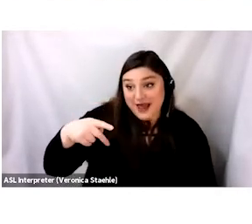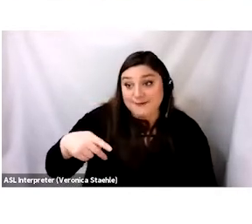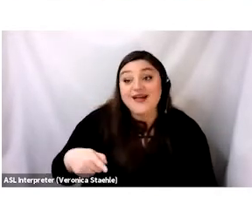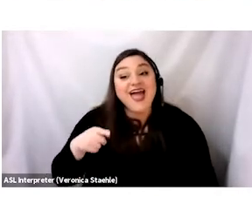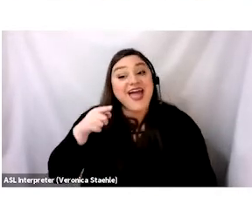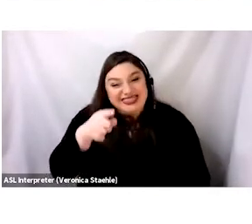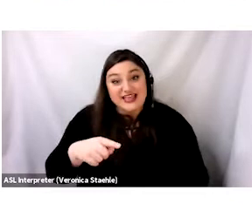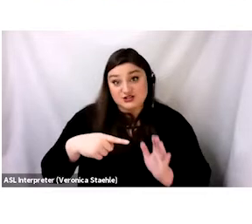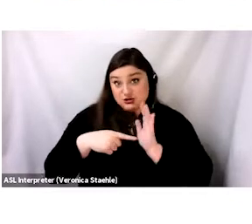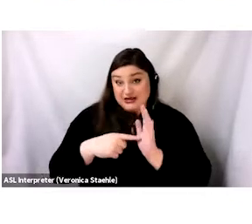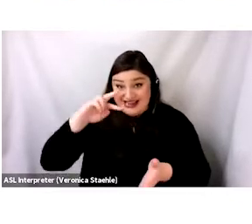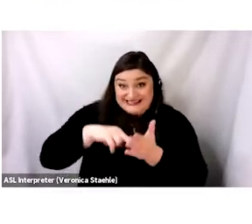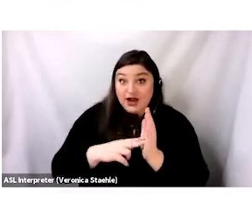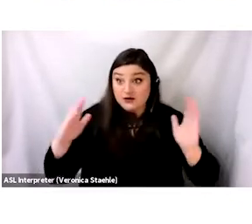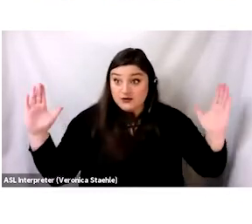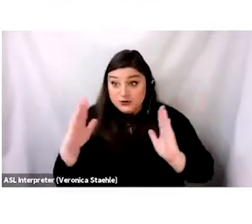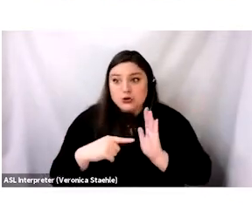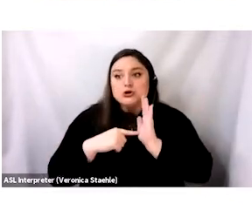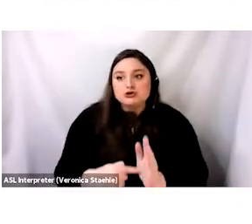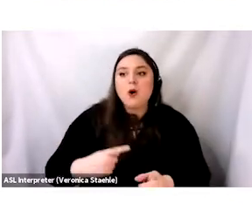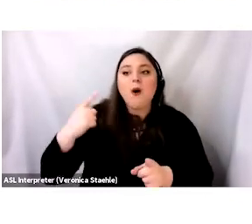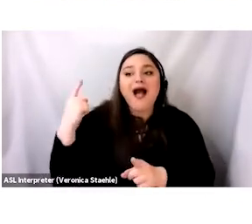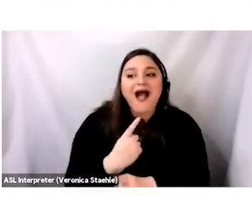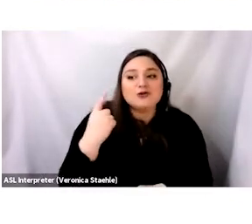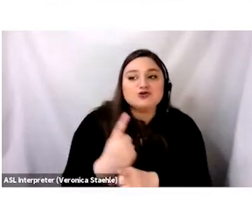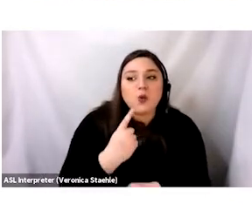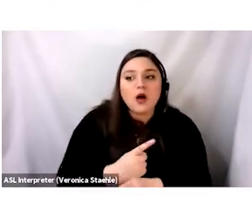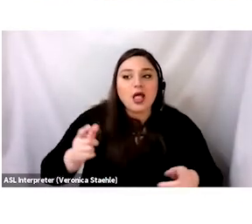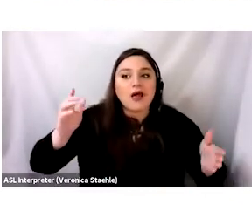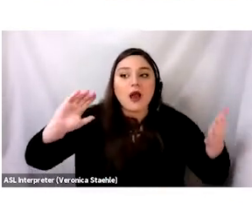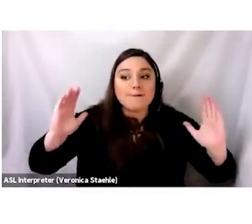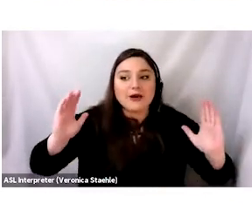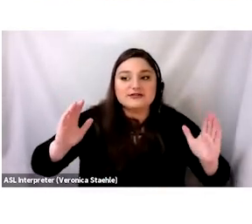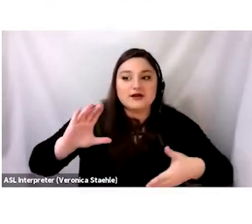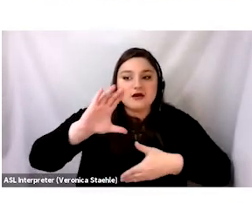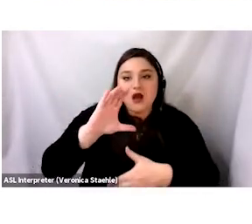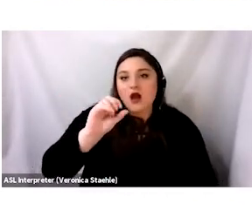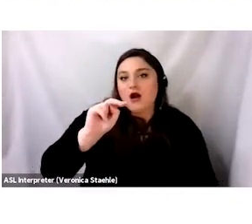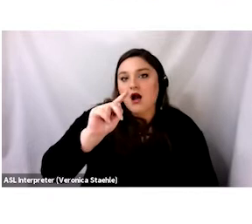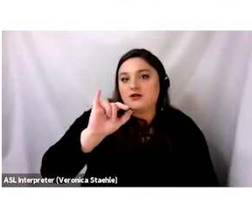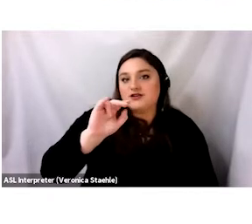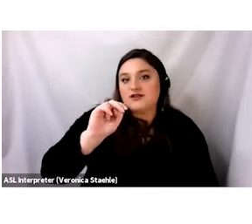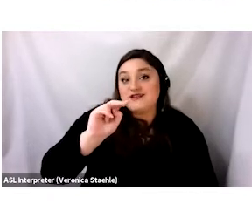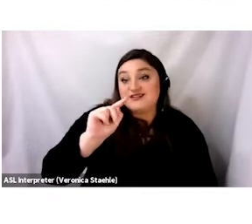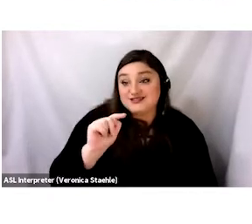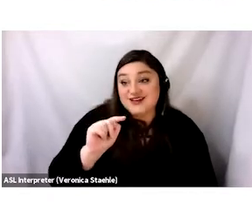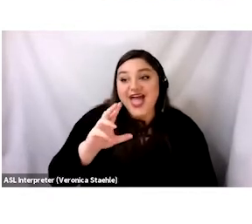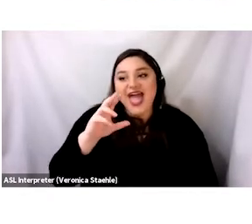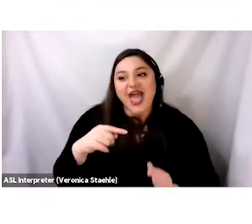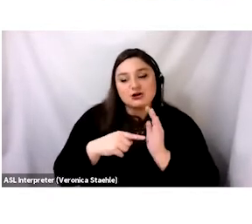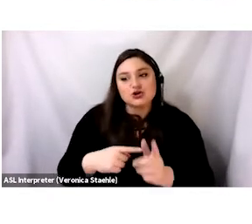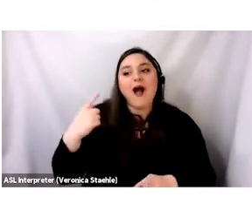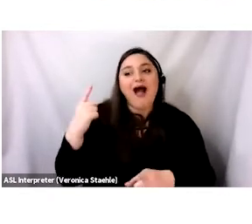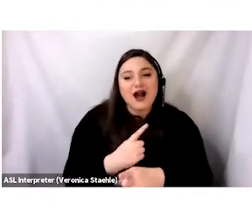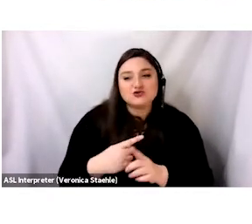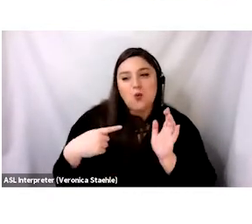actually shows the size of continents relative to their area that they take up on the earth and relative to each other.